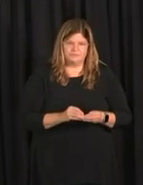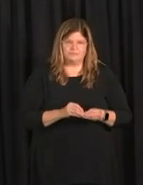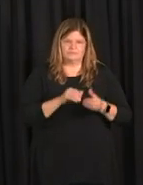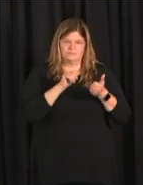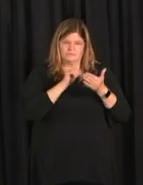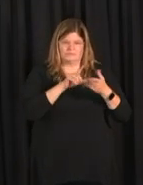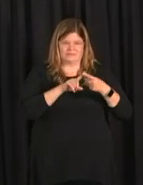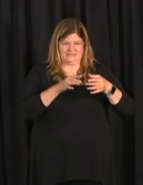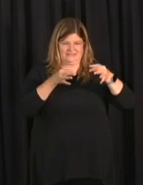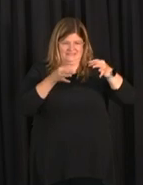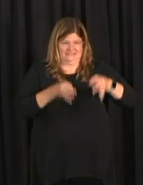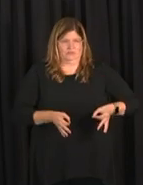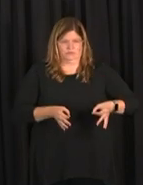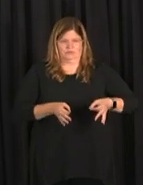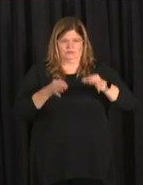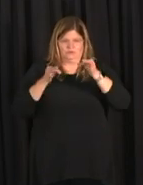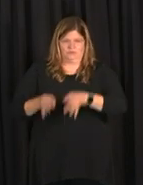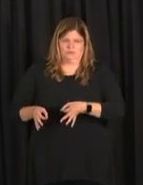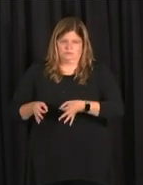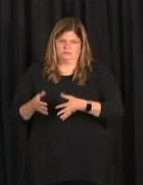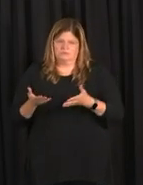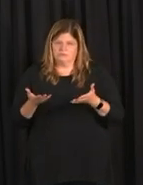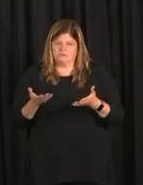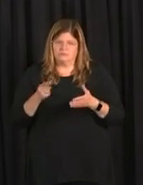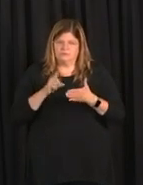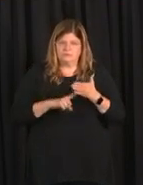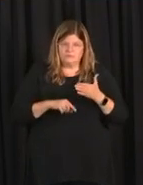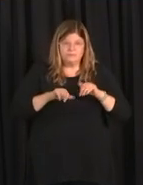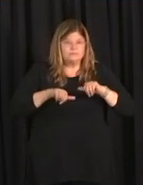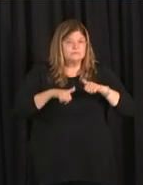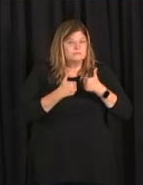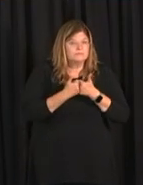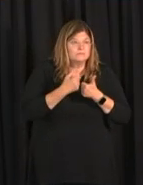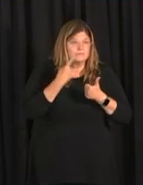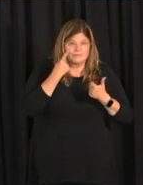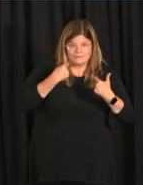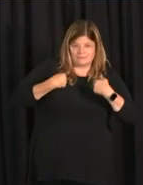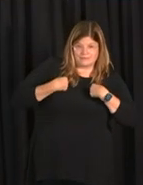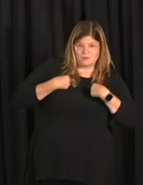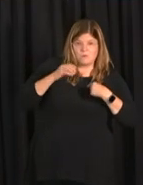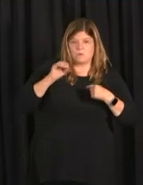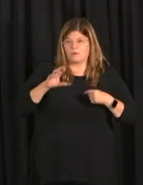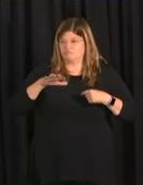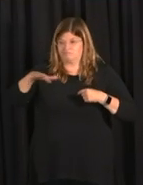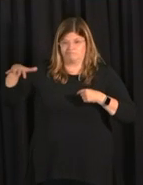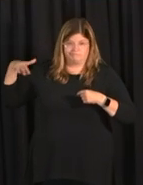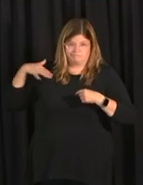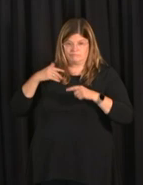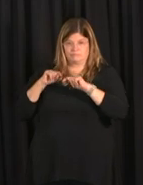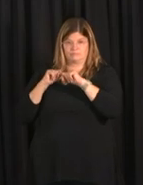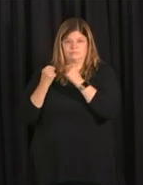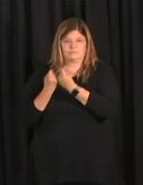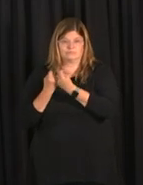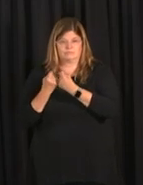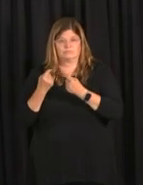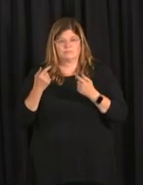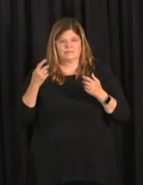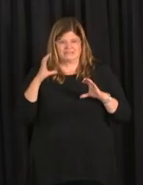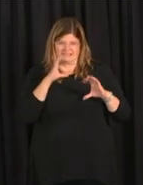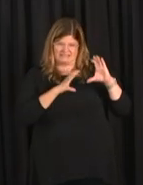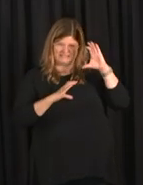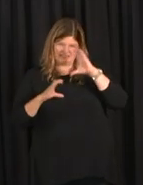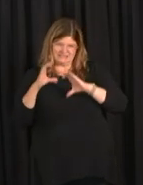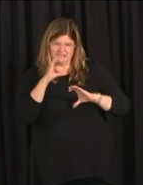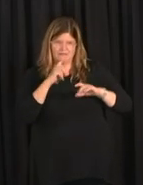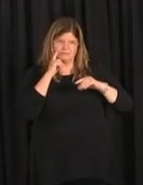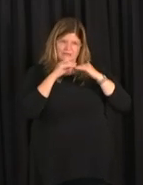decision making. What became, I think, a challenge for many people is that we are looking